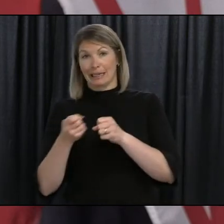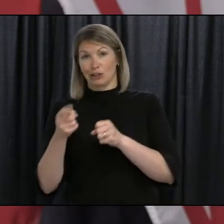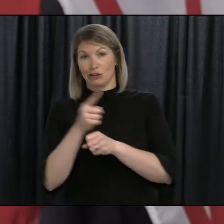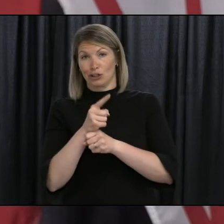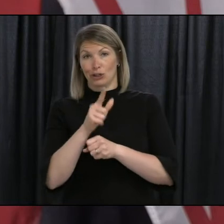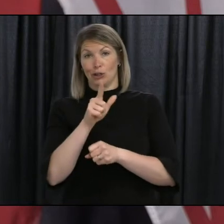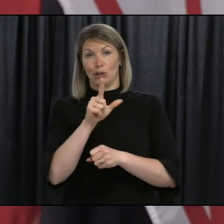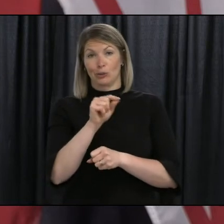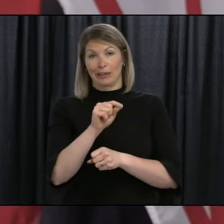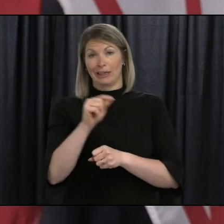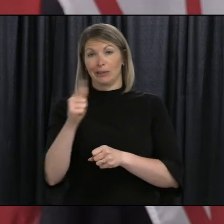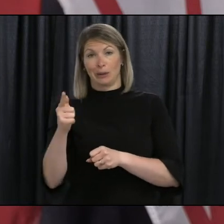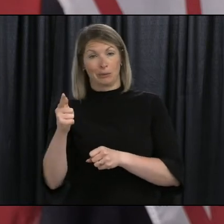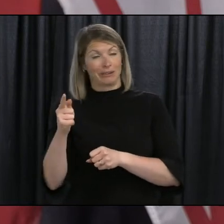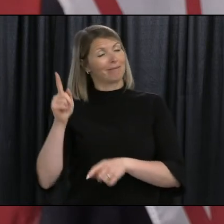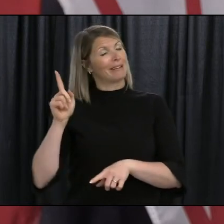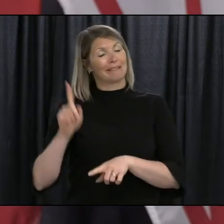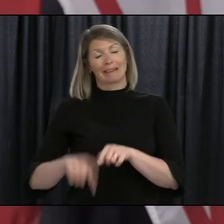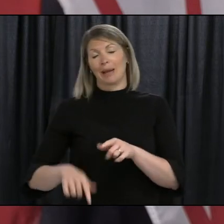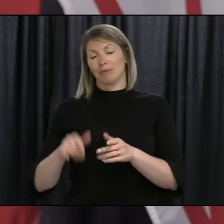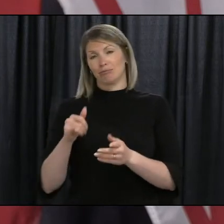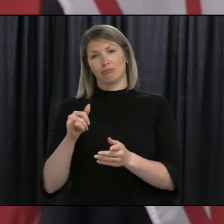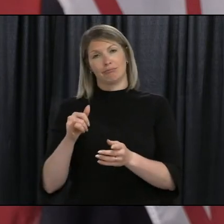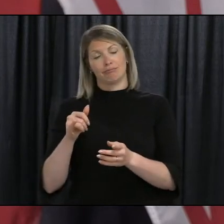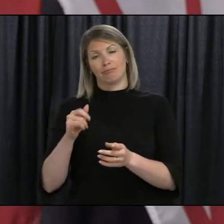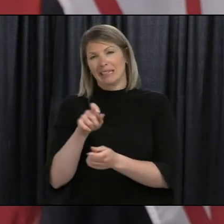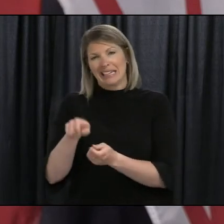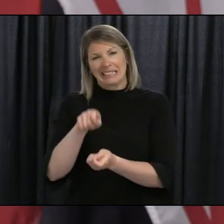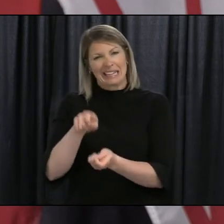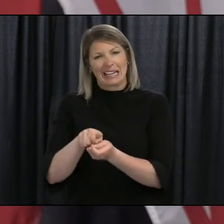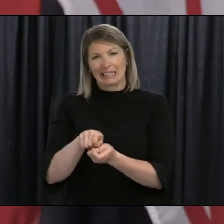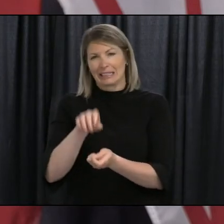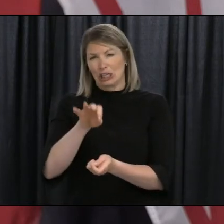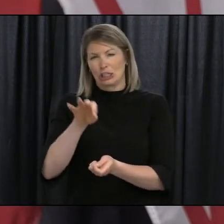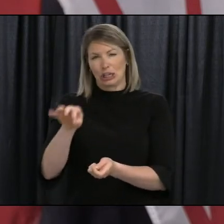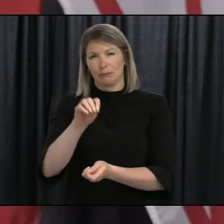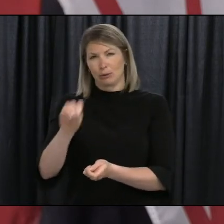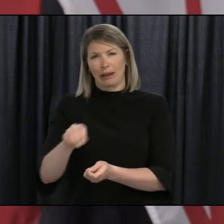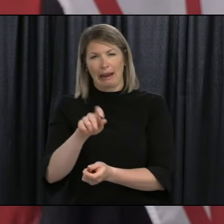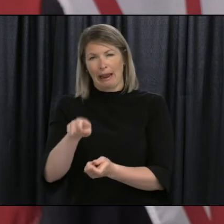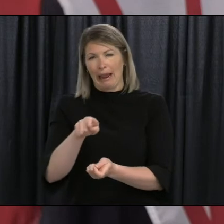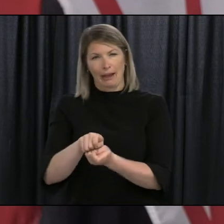in place today that we could say it would be 99% accurate.